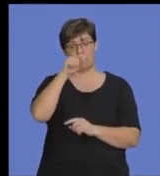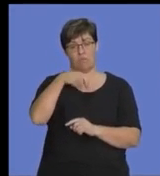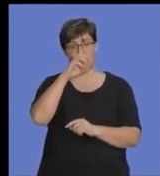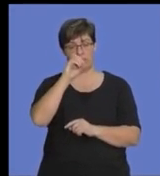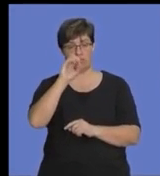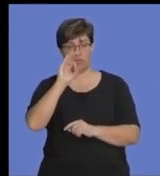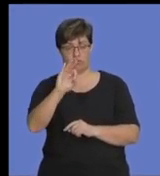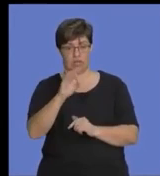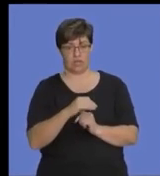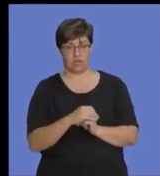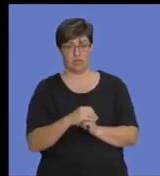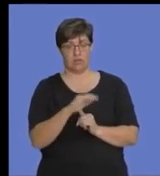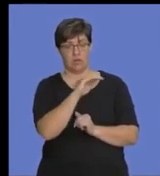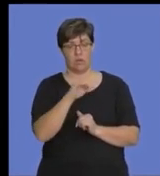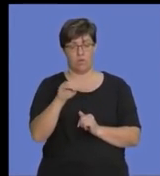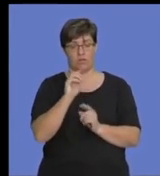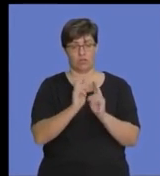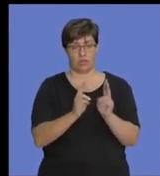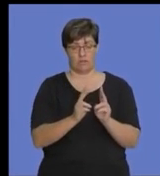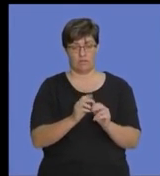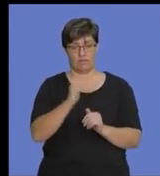The interest there is